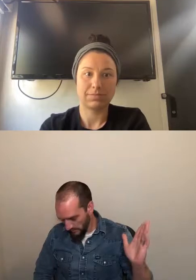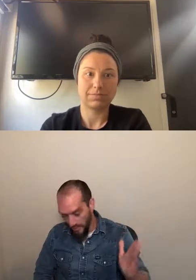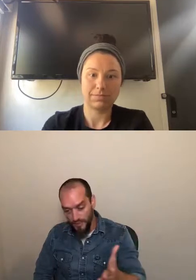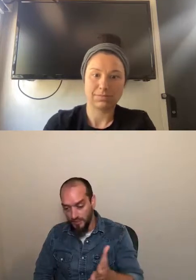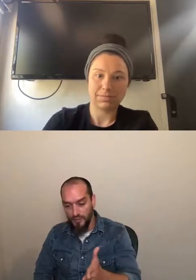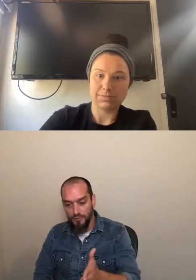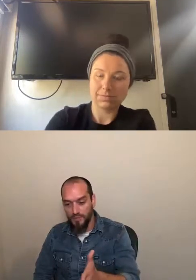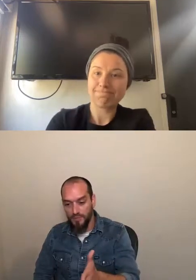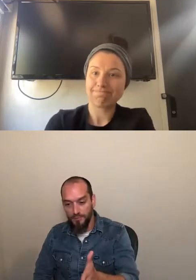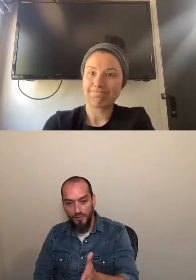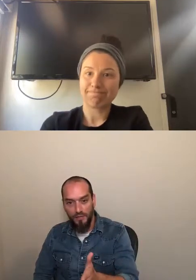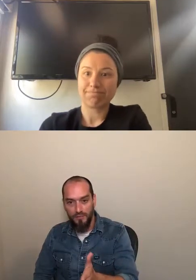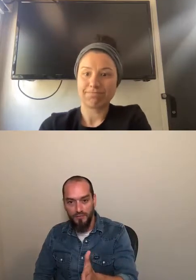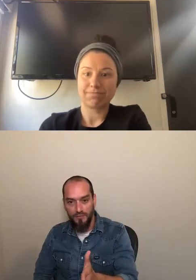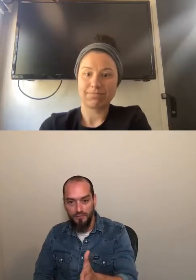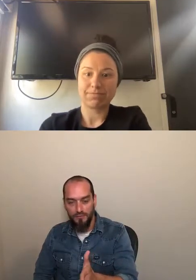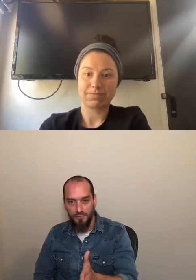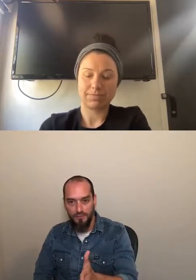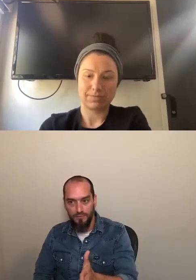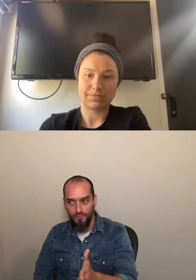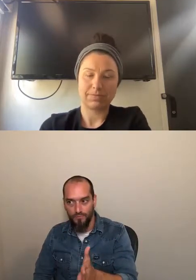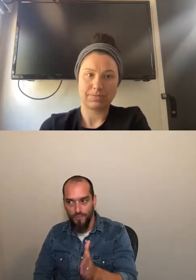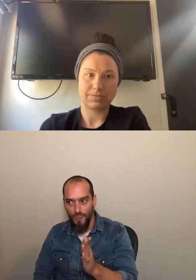A lot of my clients are becoming middle-aged